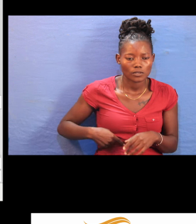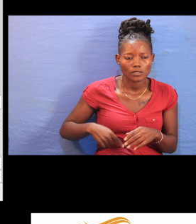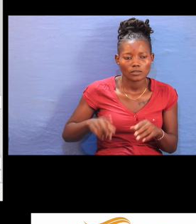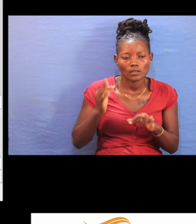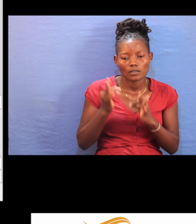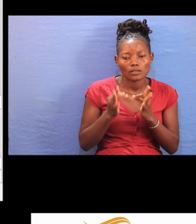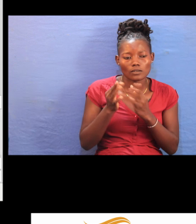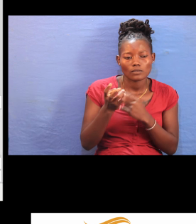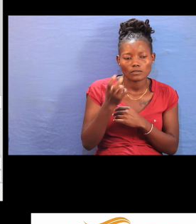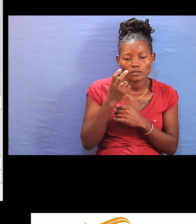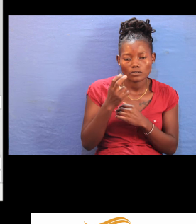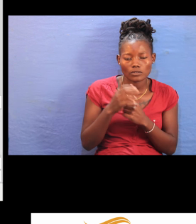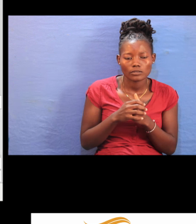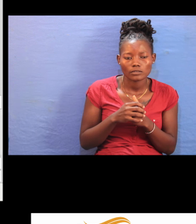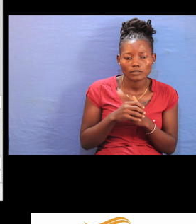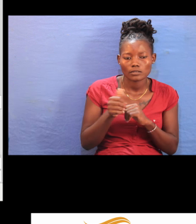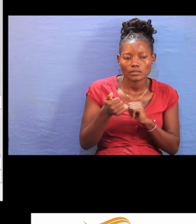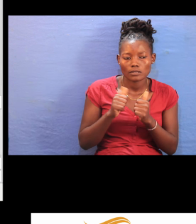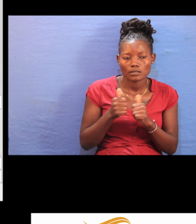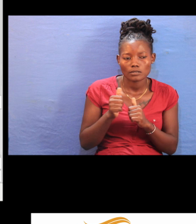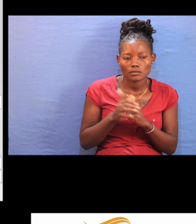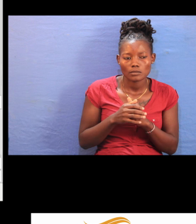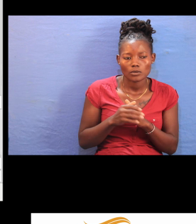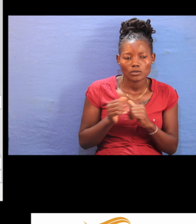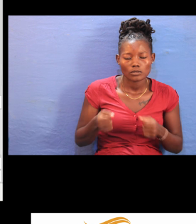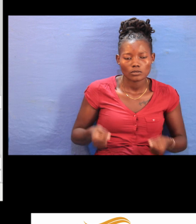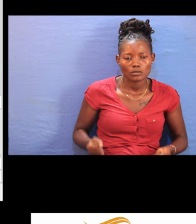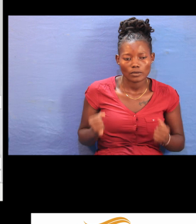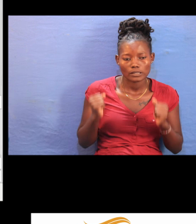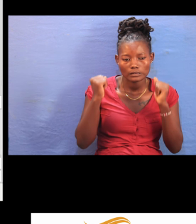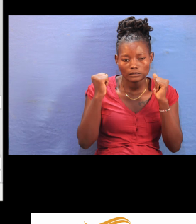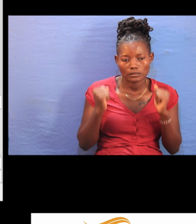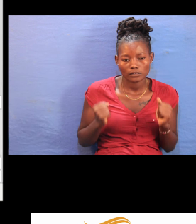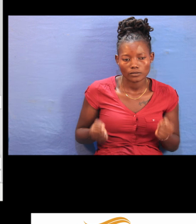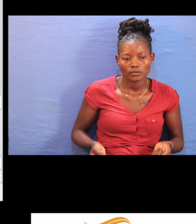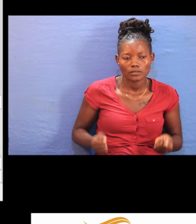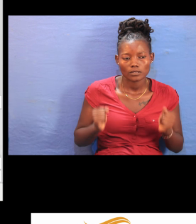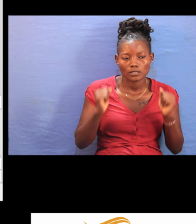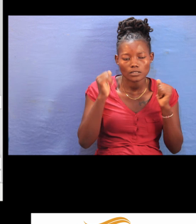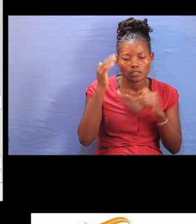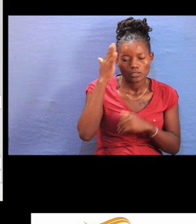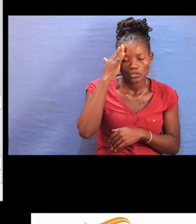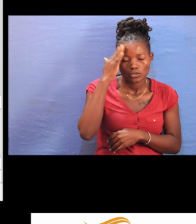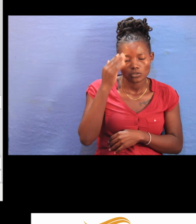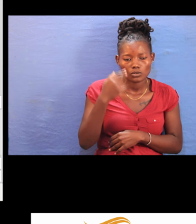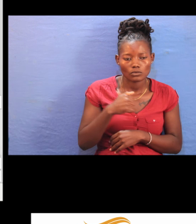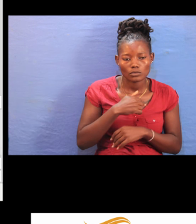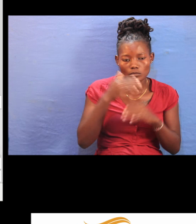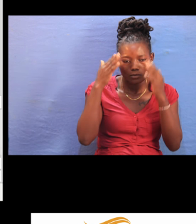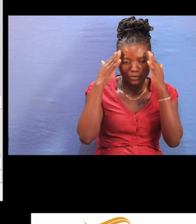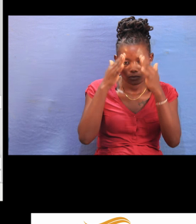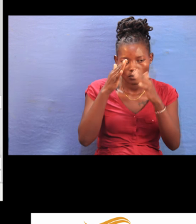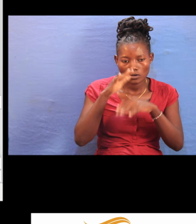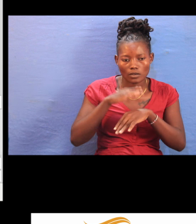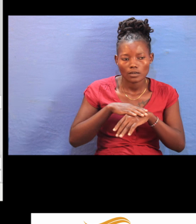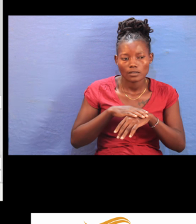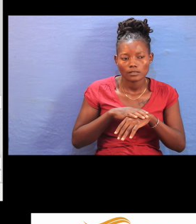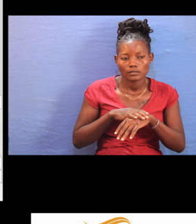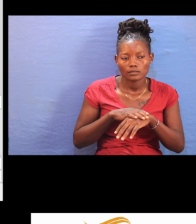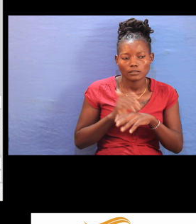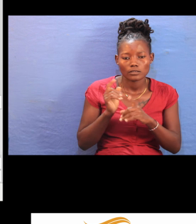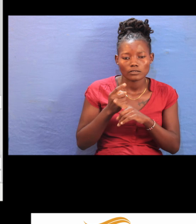If you're looking at in the sport of weightlifting, if you're looking at trying to boost your